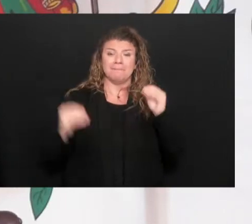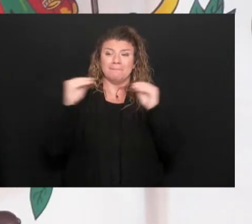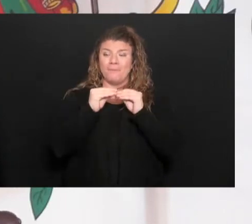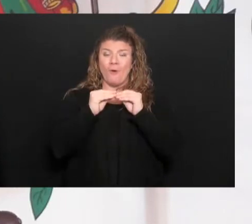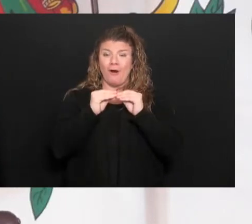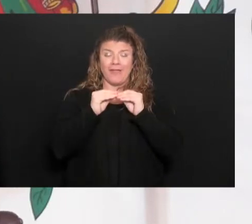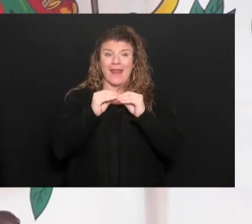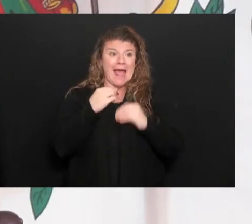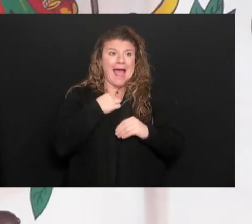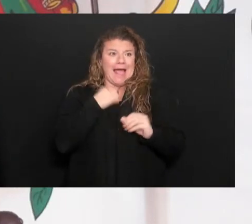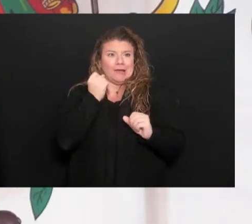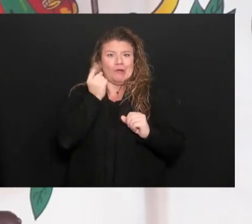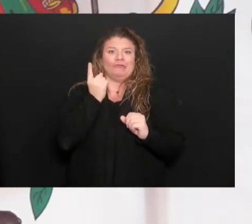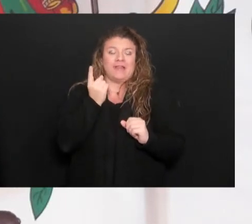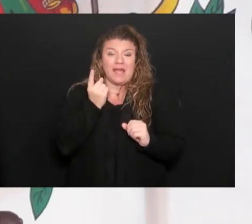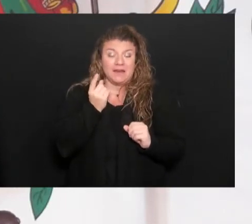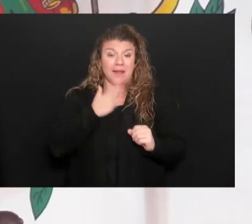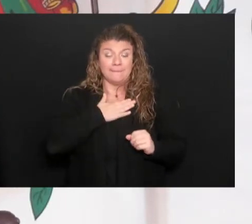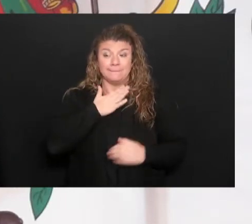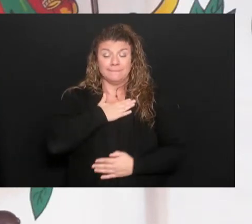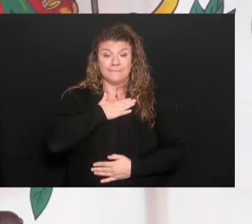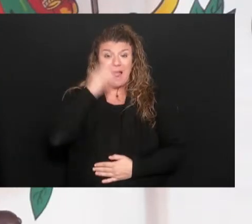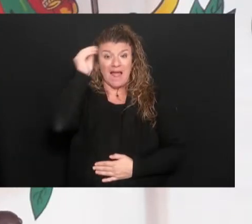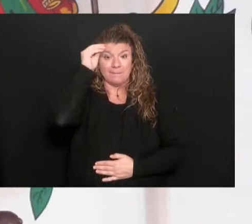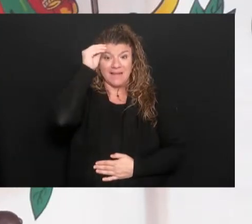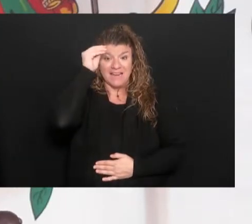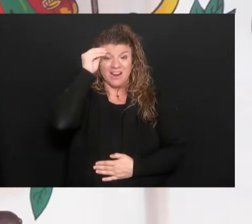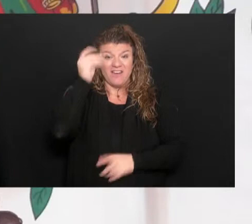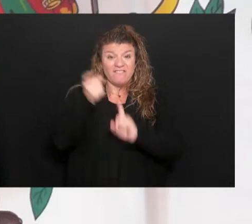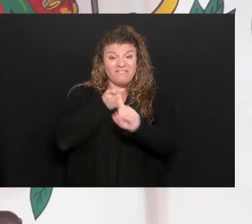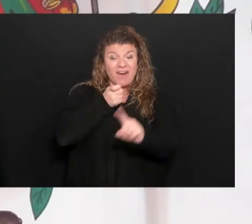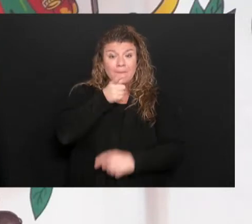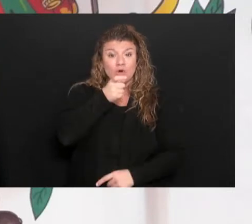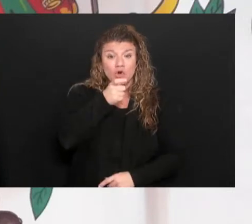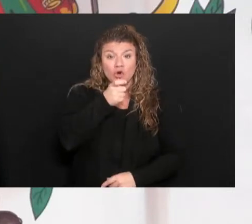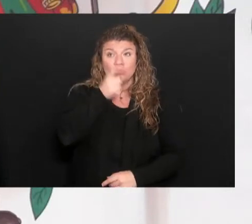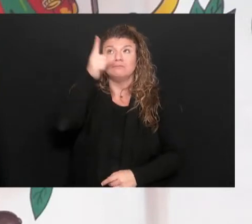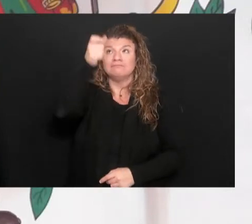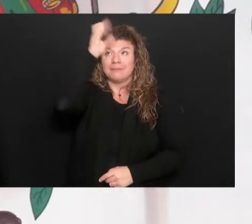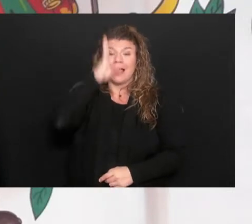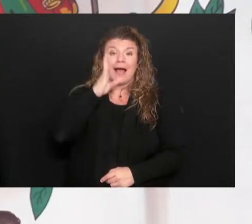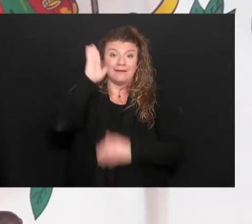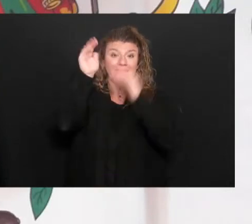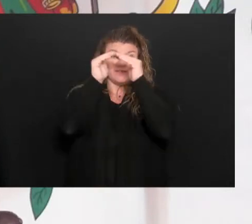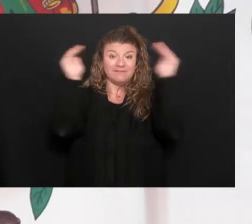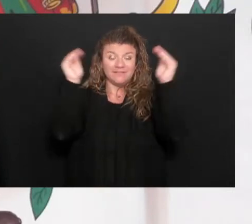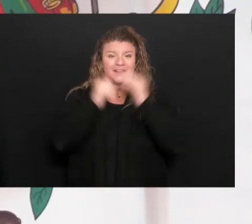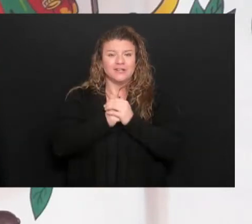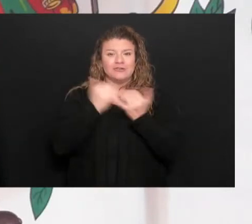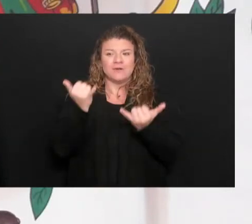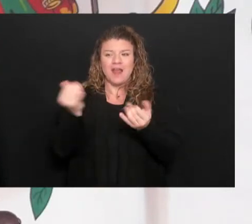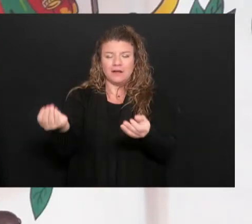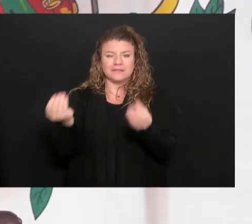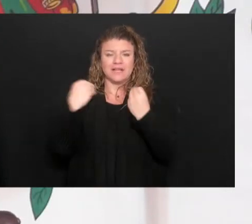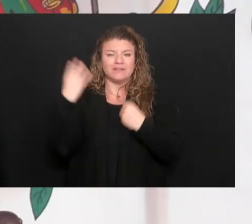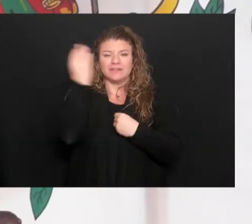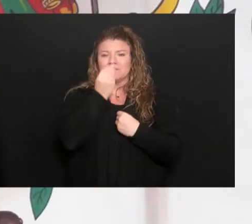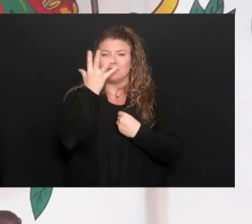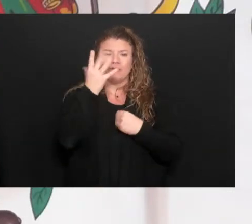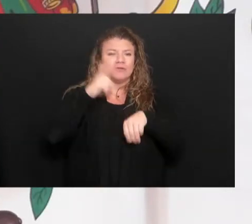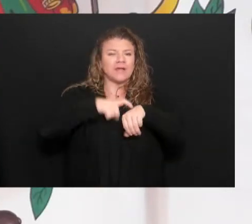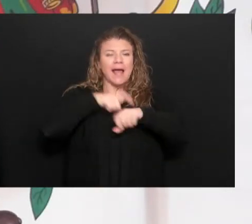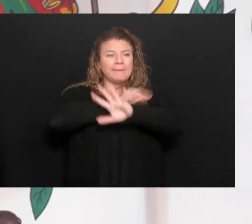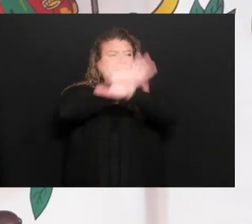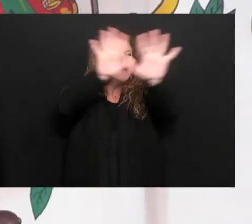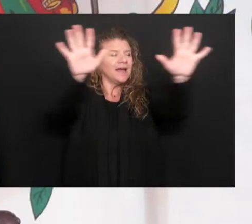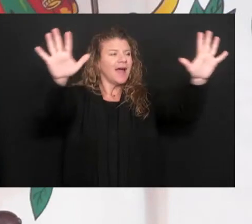And that, in my opinion, wholeheartedly comes from God above. And so, as he's painting this picture, don't let it go by. Don't